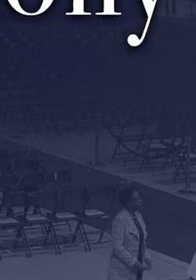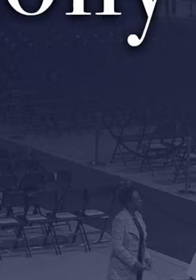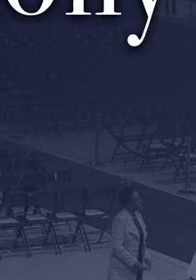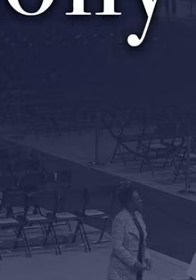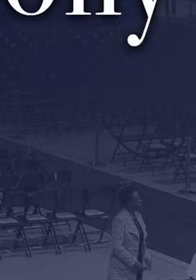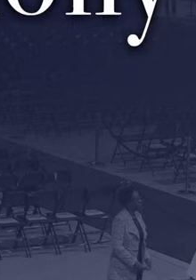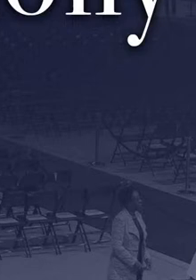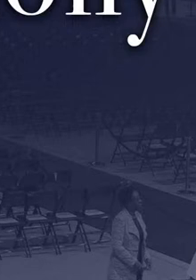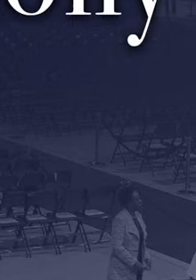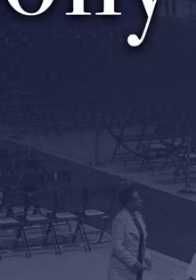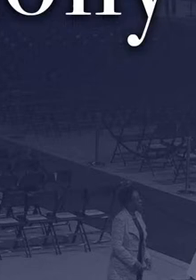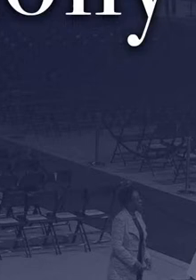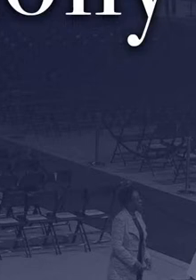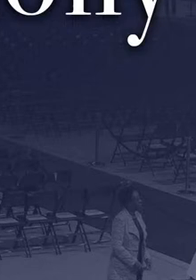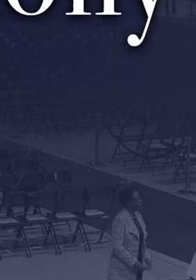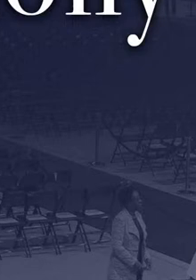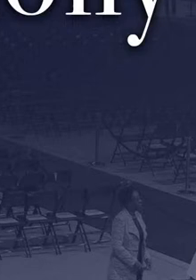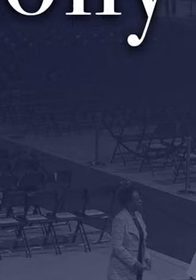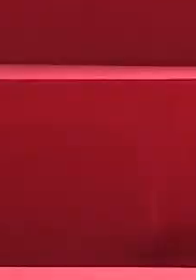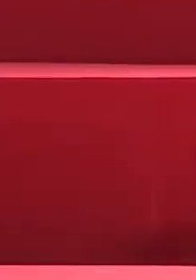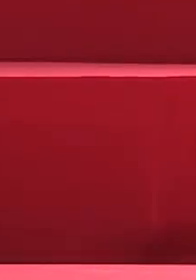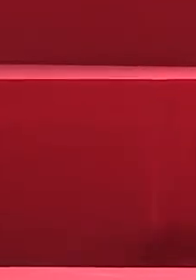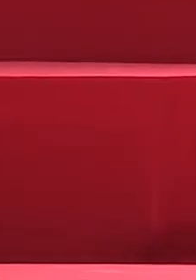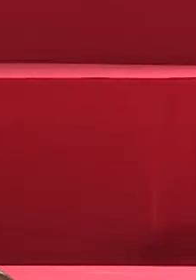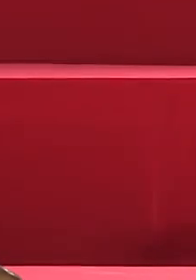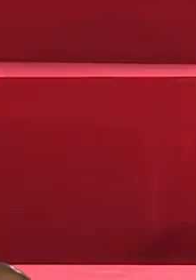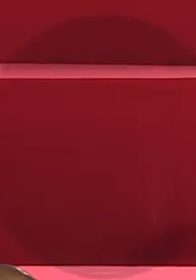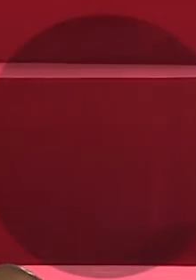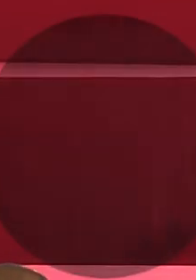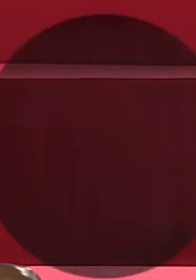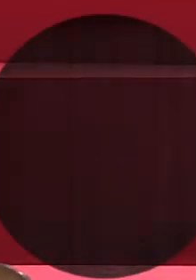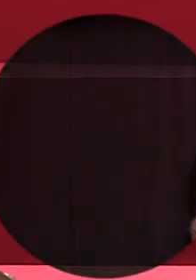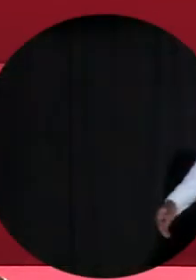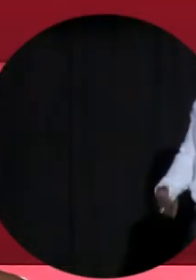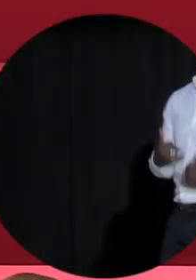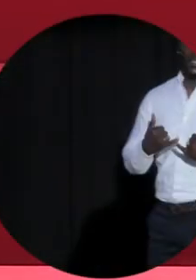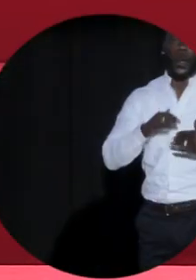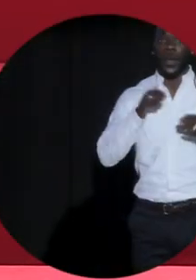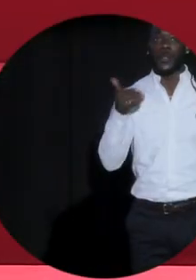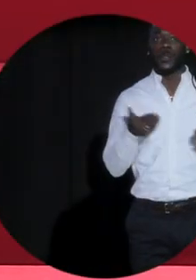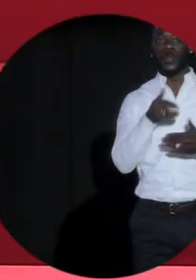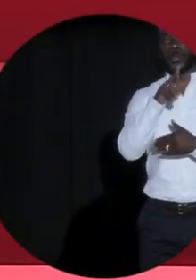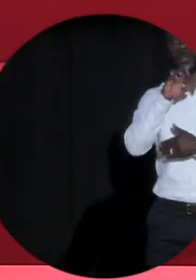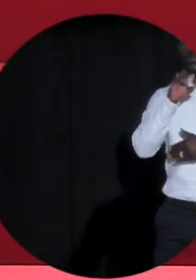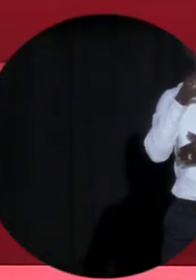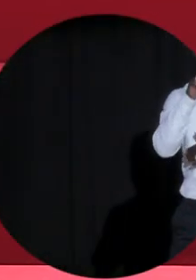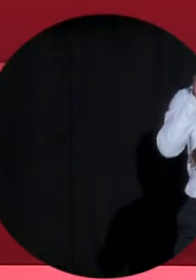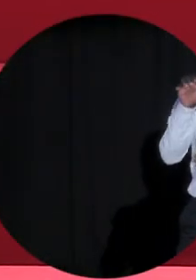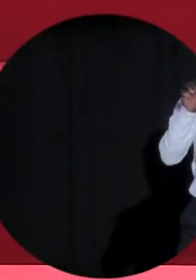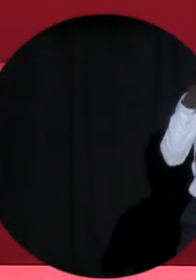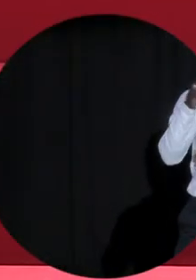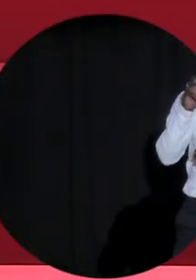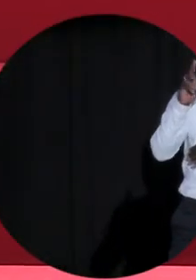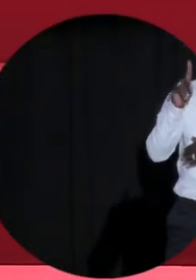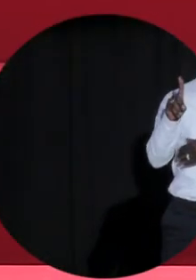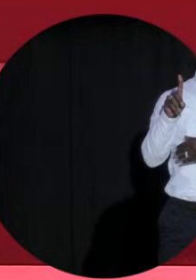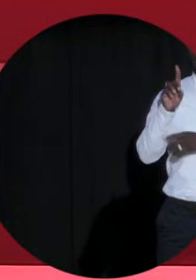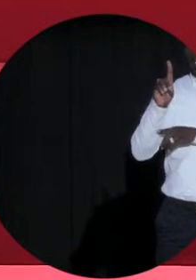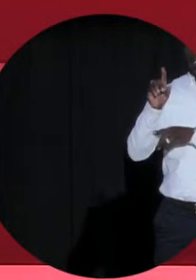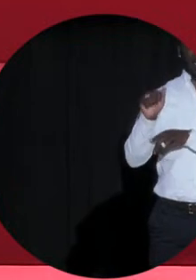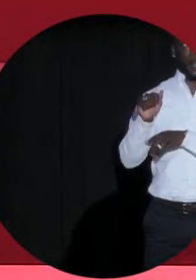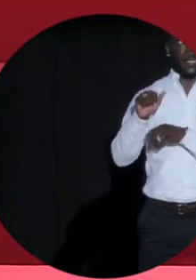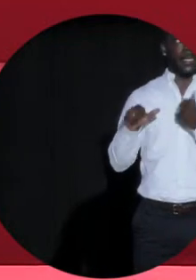And at this time, I would like to introduce to you Ms. Rochelle Harrod, Disabilities